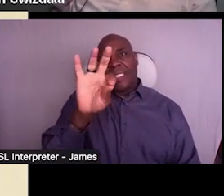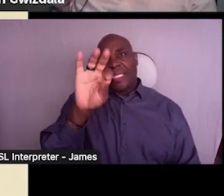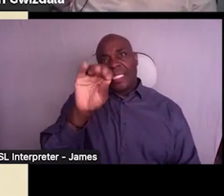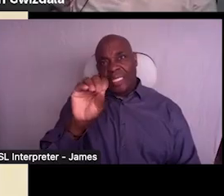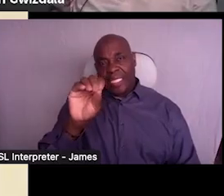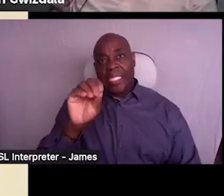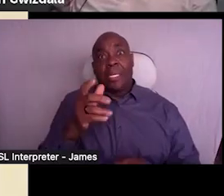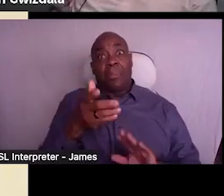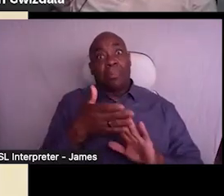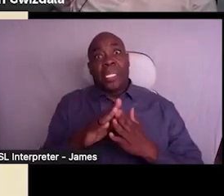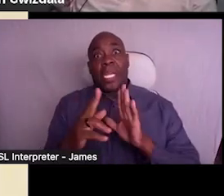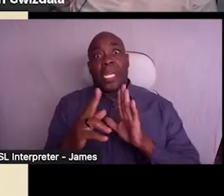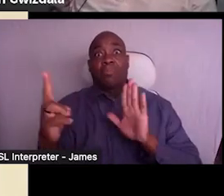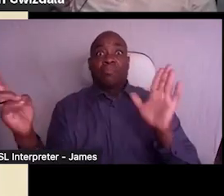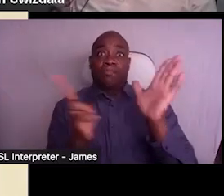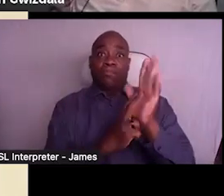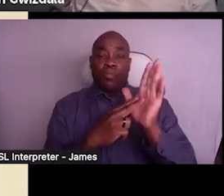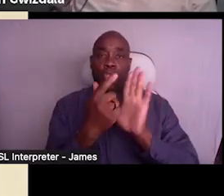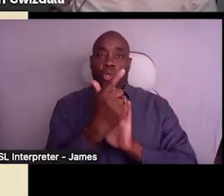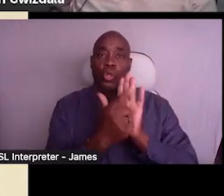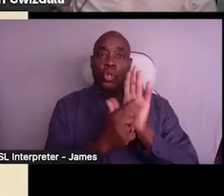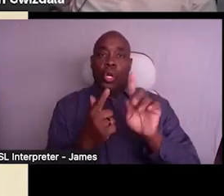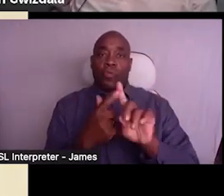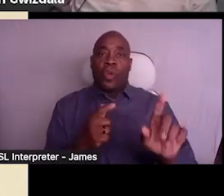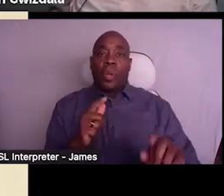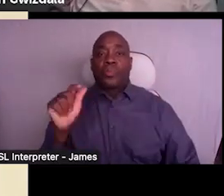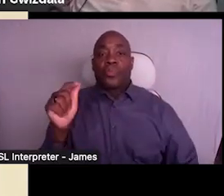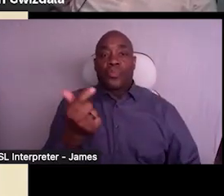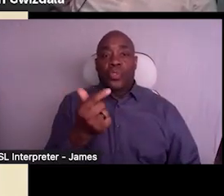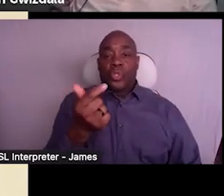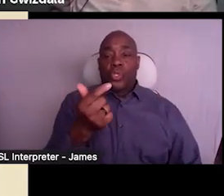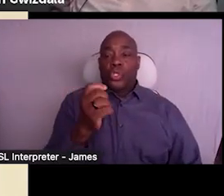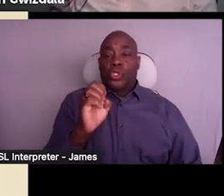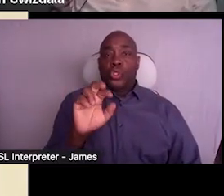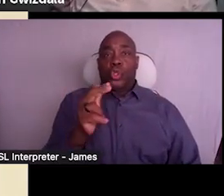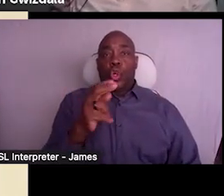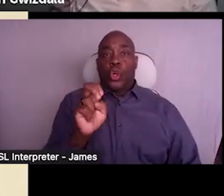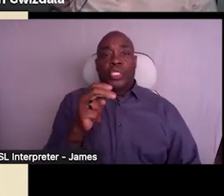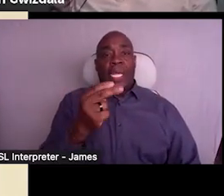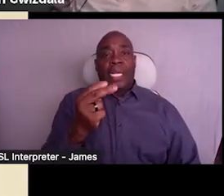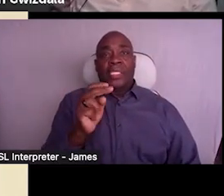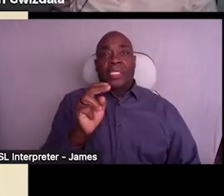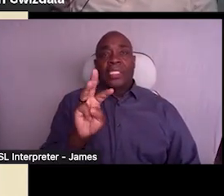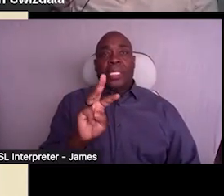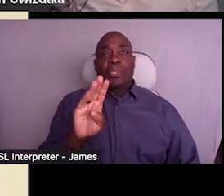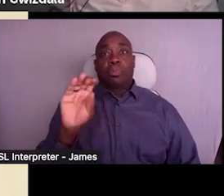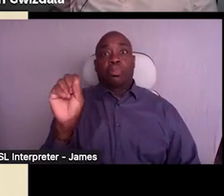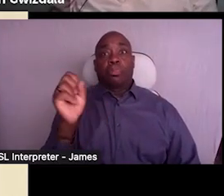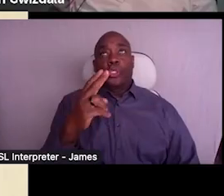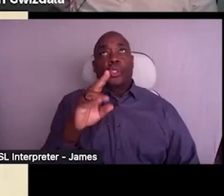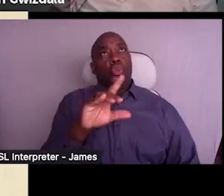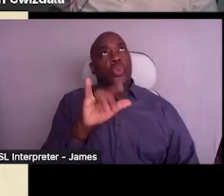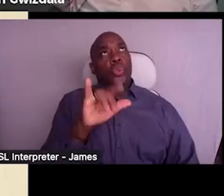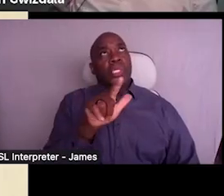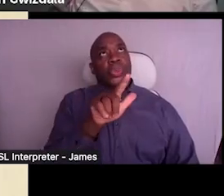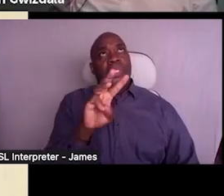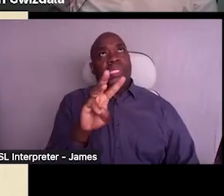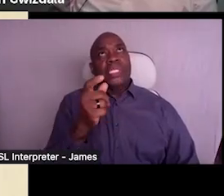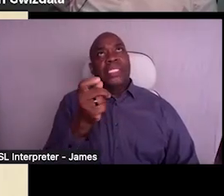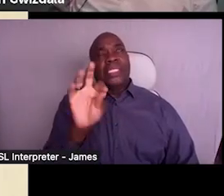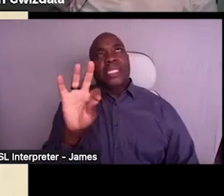law by George H.W. Bush on July 26, 1990. So we're approaching the